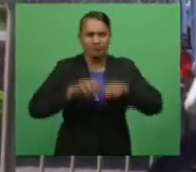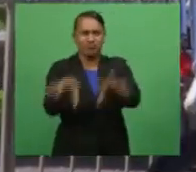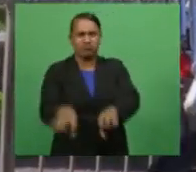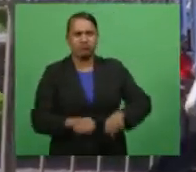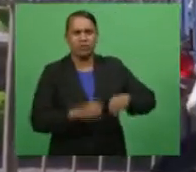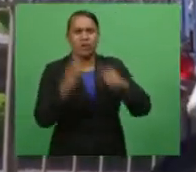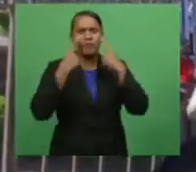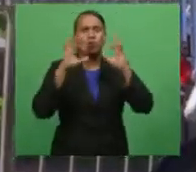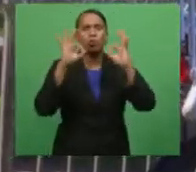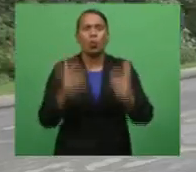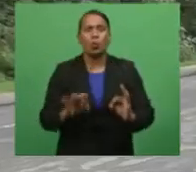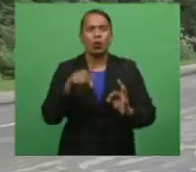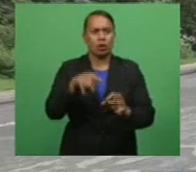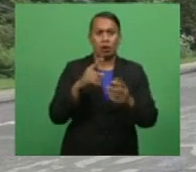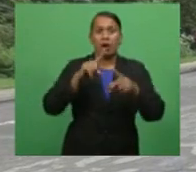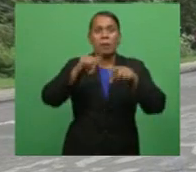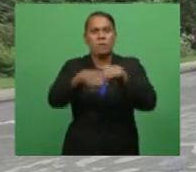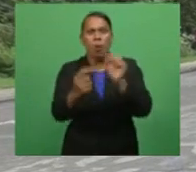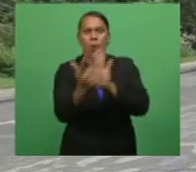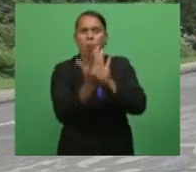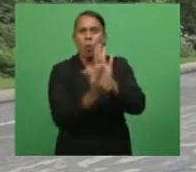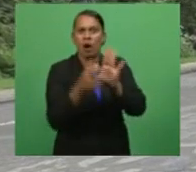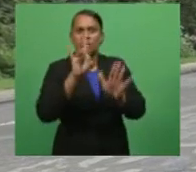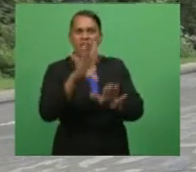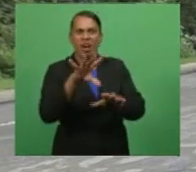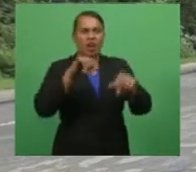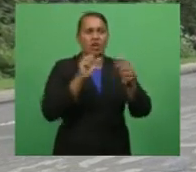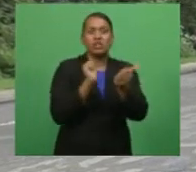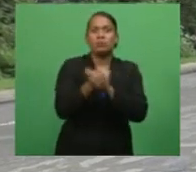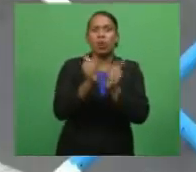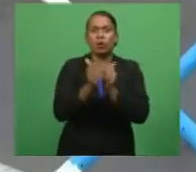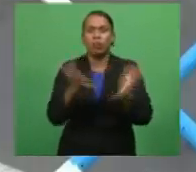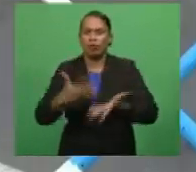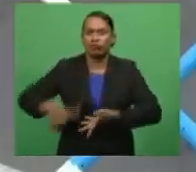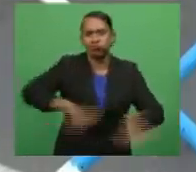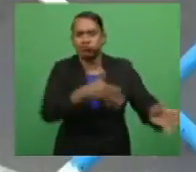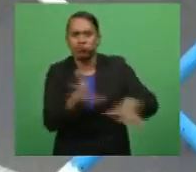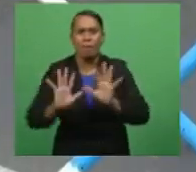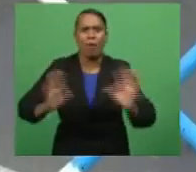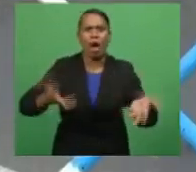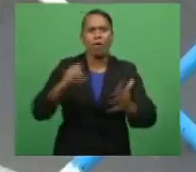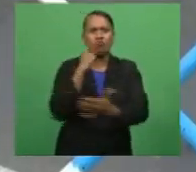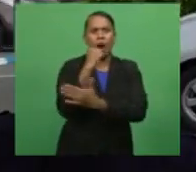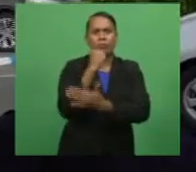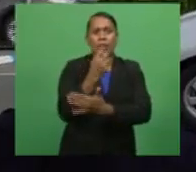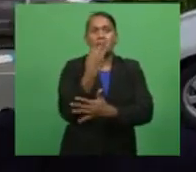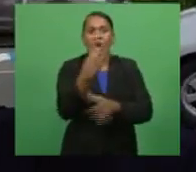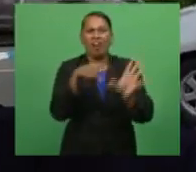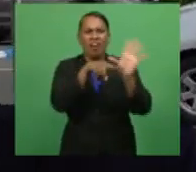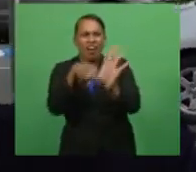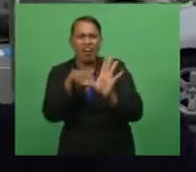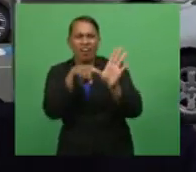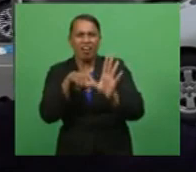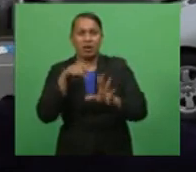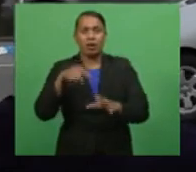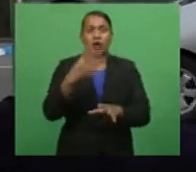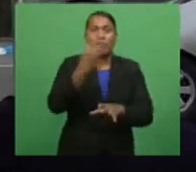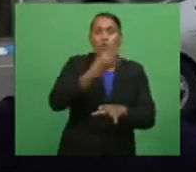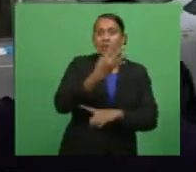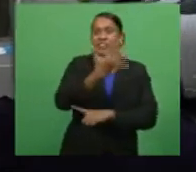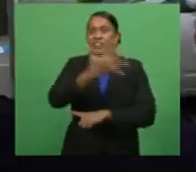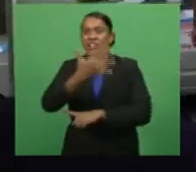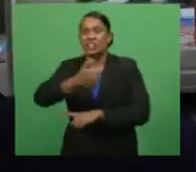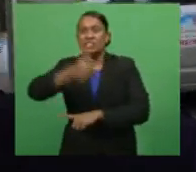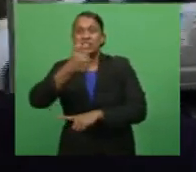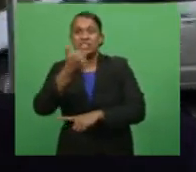breaches and 10 for sporting activities. Police say 3 juveniles aged 14, 15 and 16 were